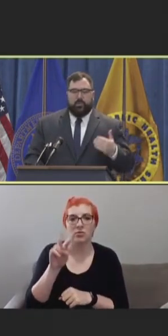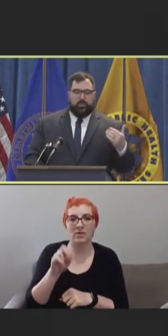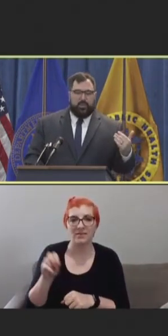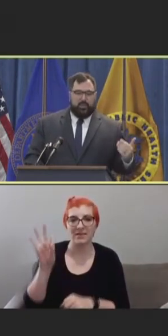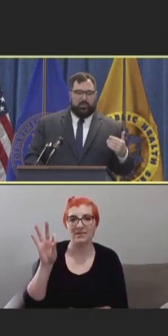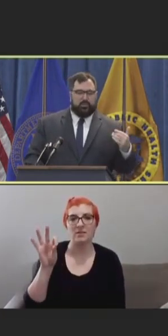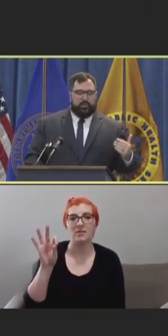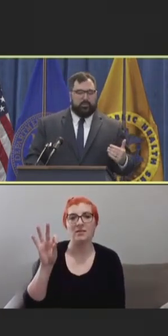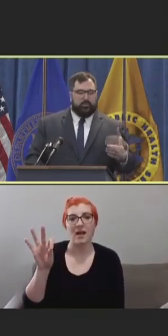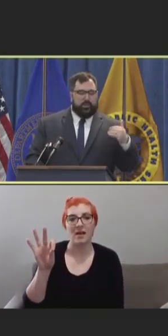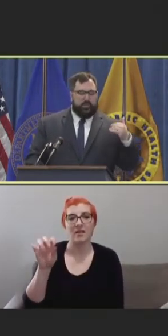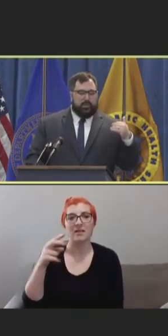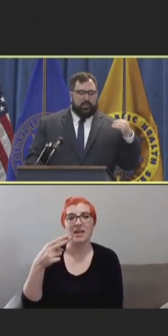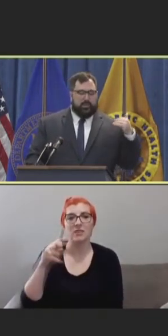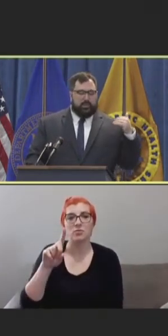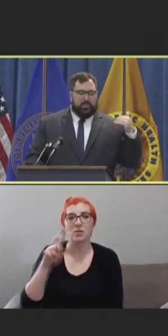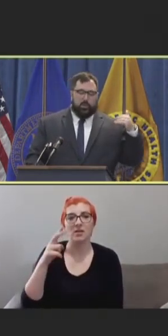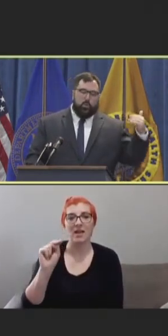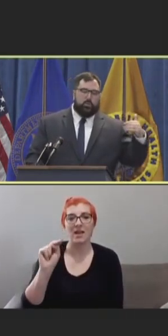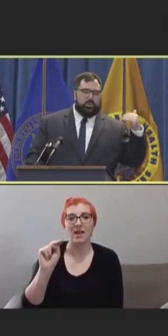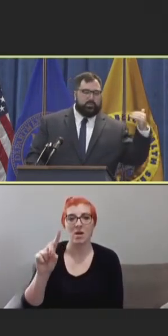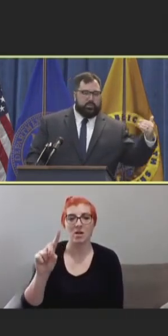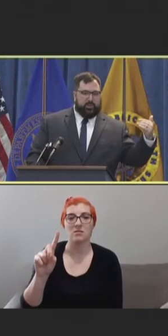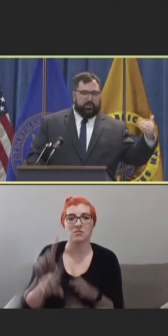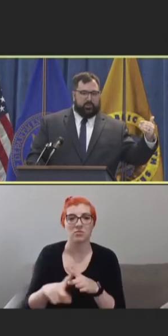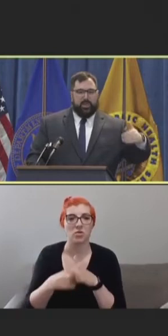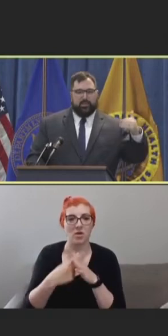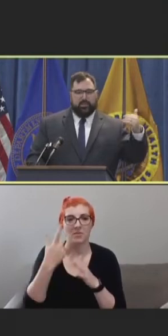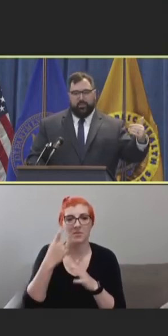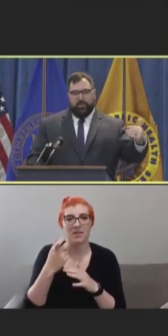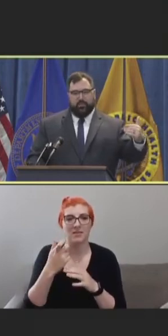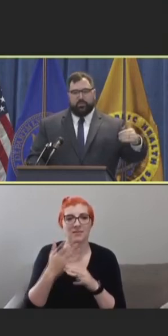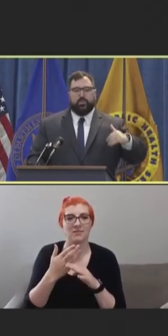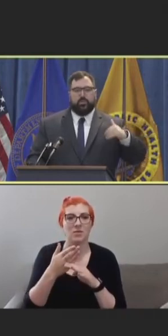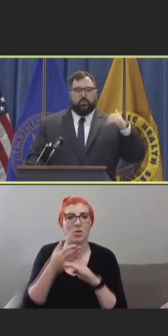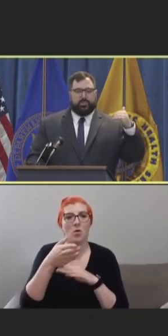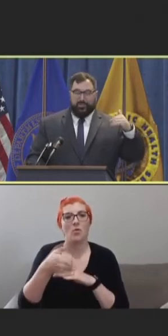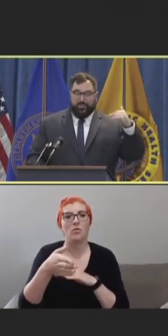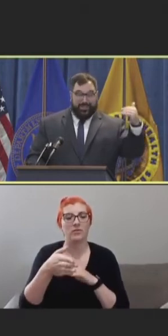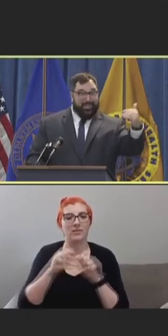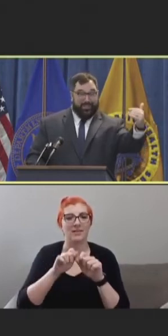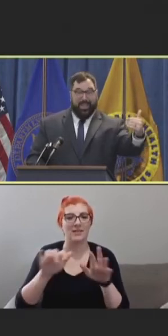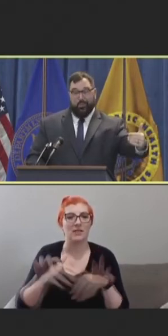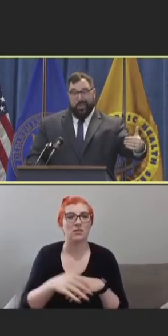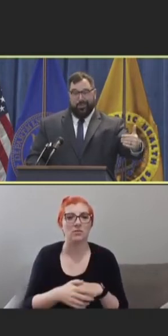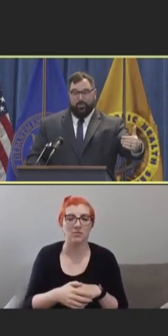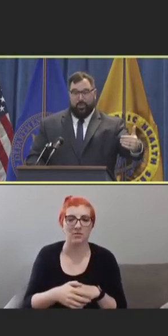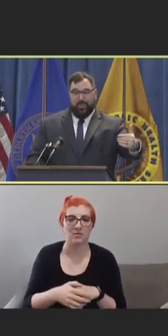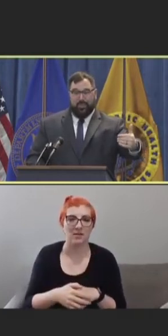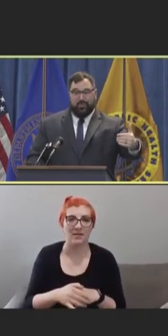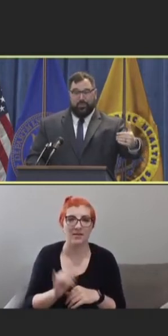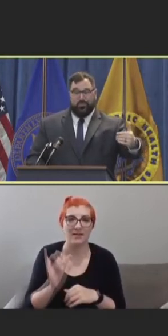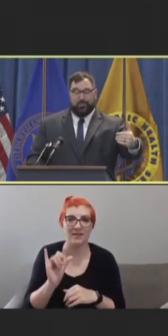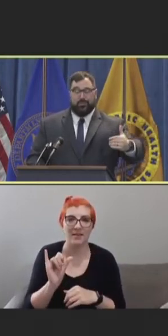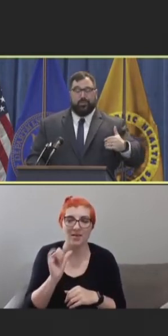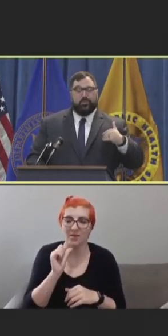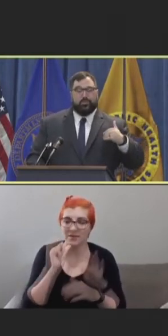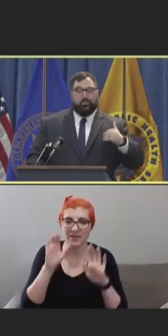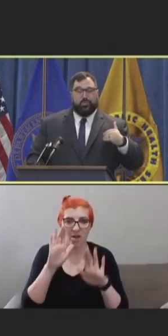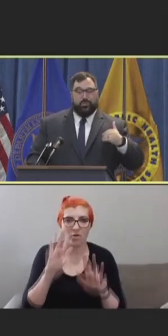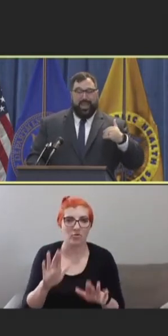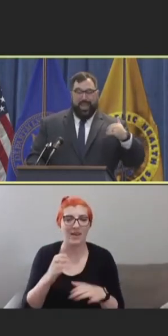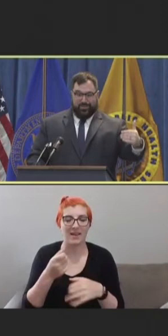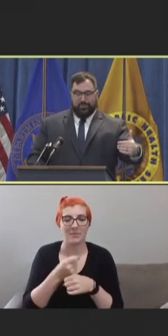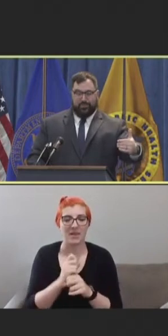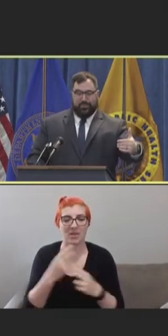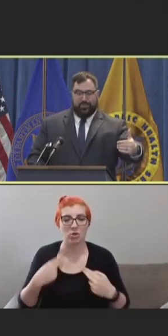emergence because of being overly attenuated. The pandemic virus was actually not that great at replicating in humans, so when